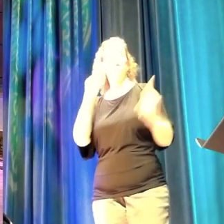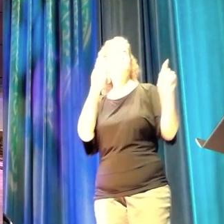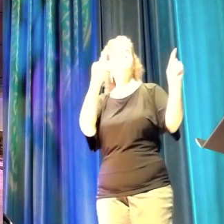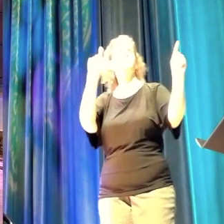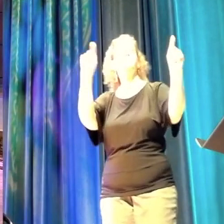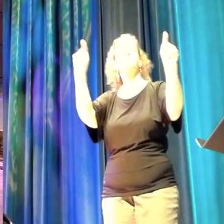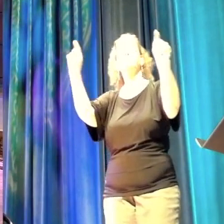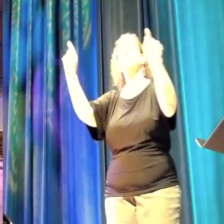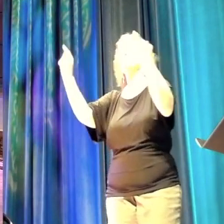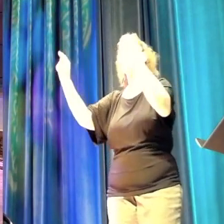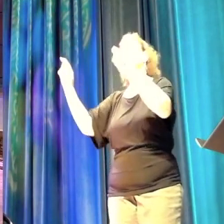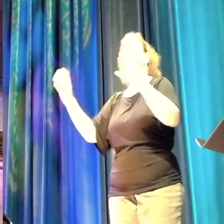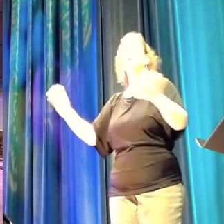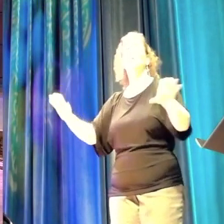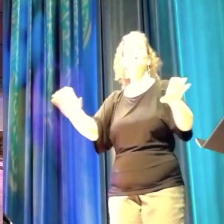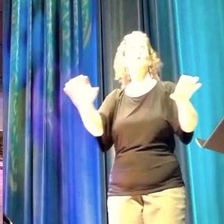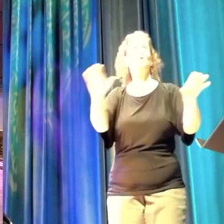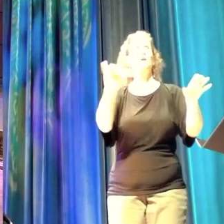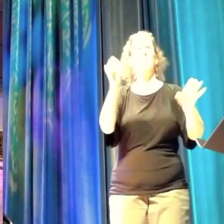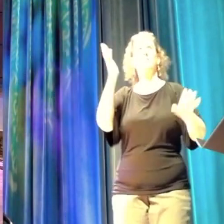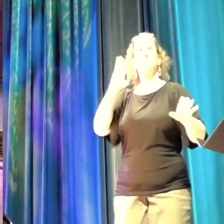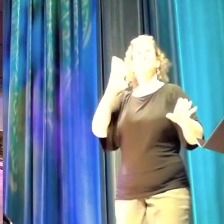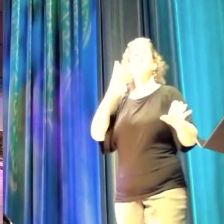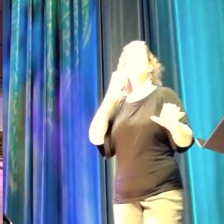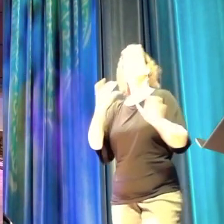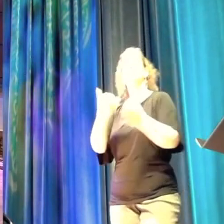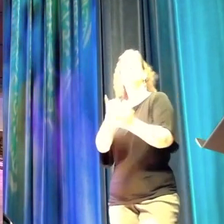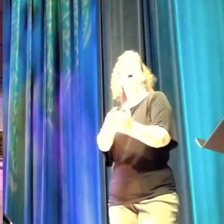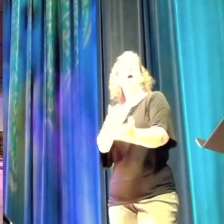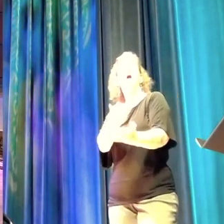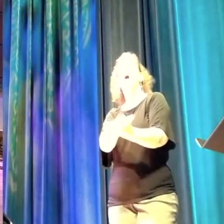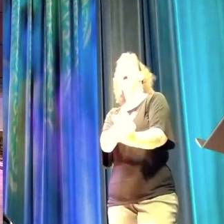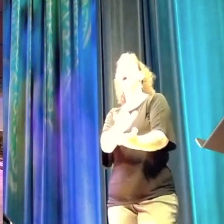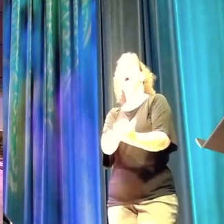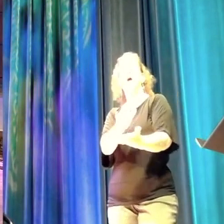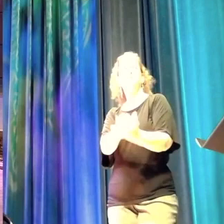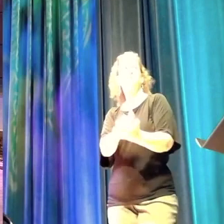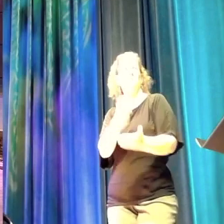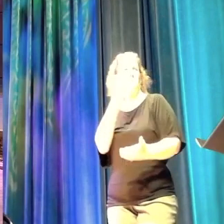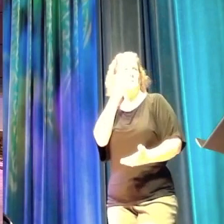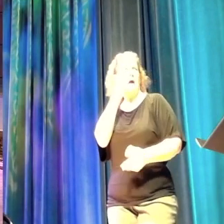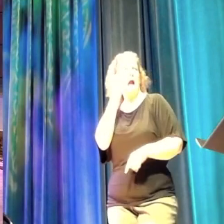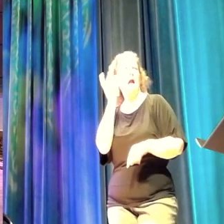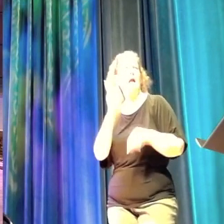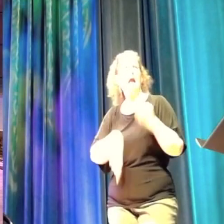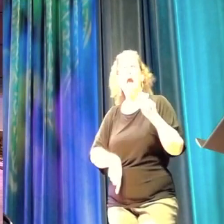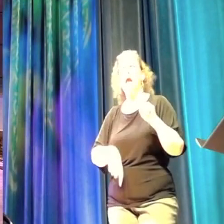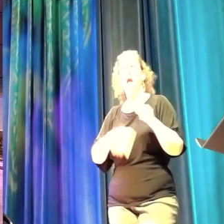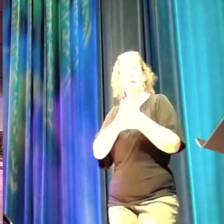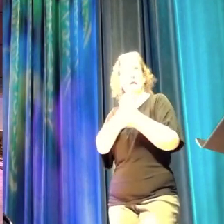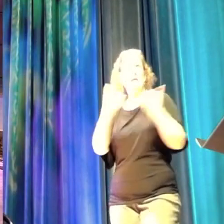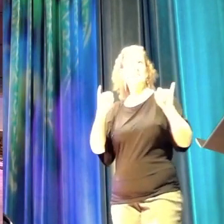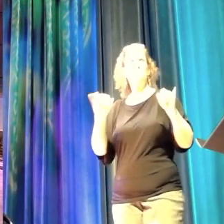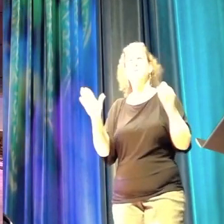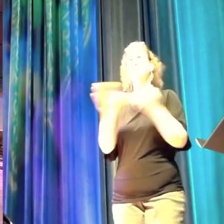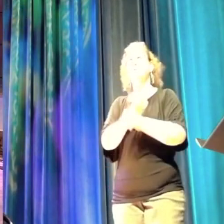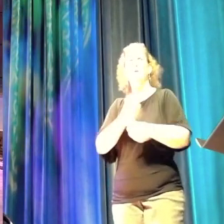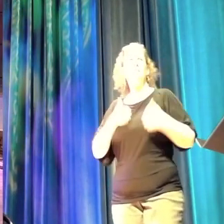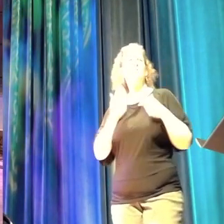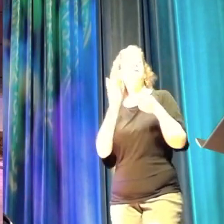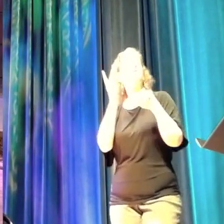that would seem impossible to those who view blindness as a barrier to living a strong strong, independent, fulfilling